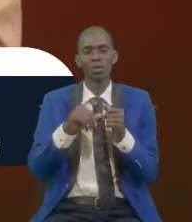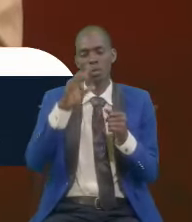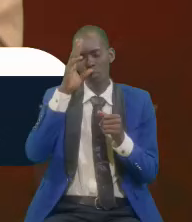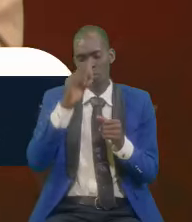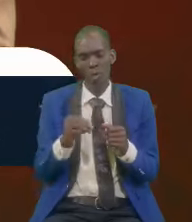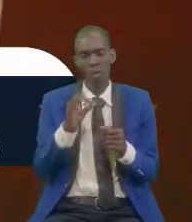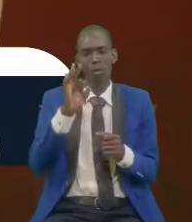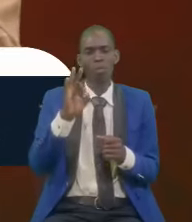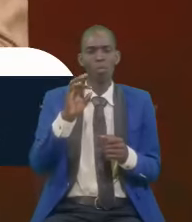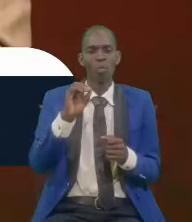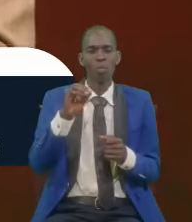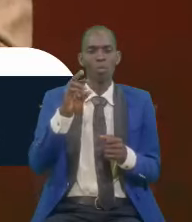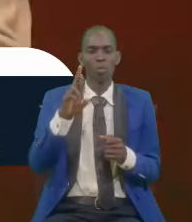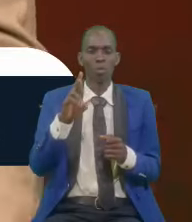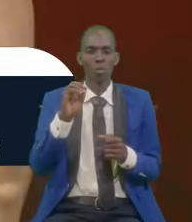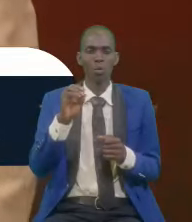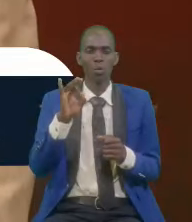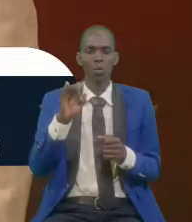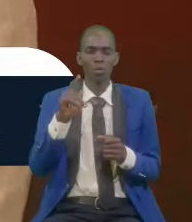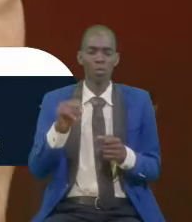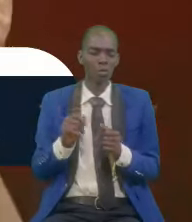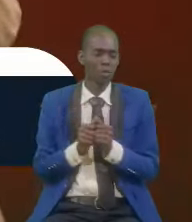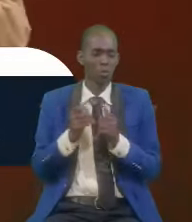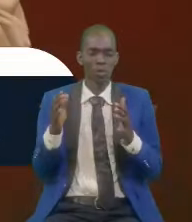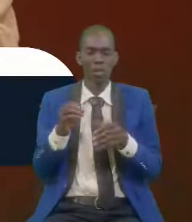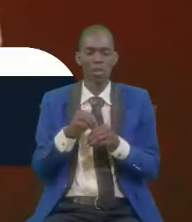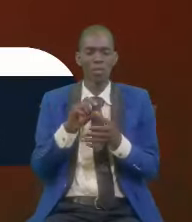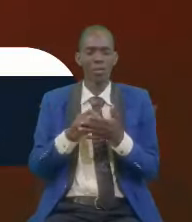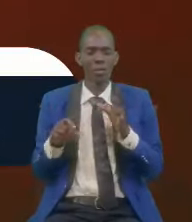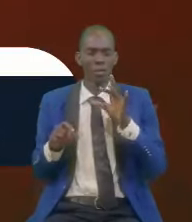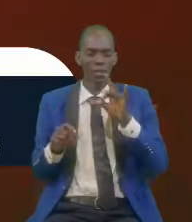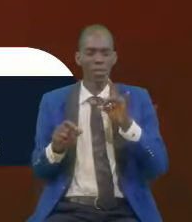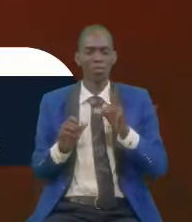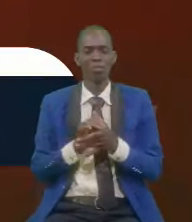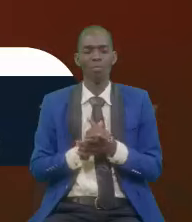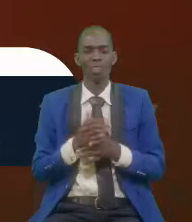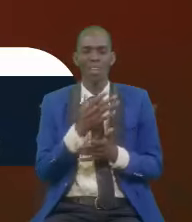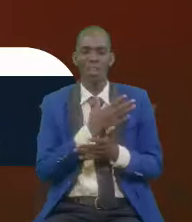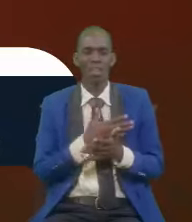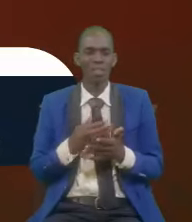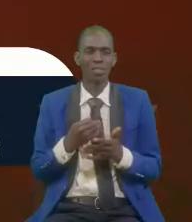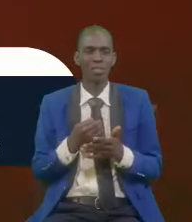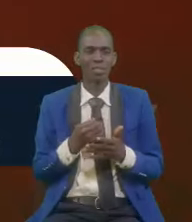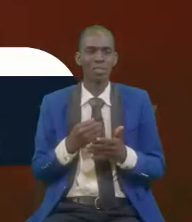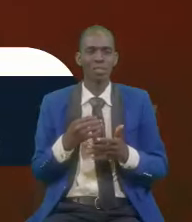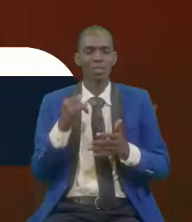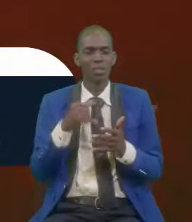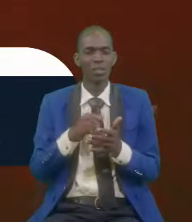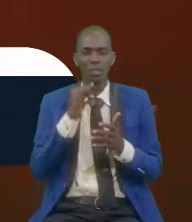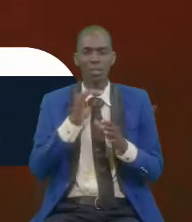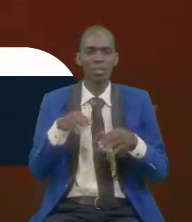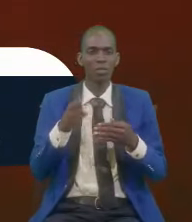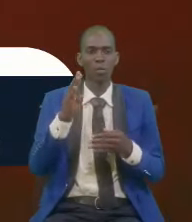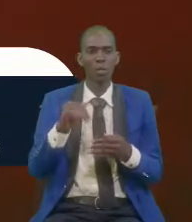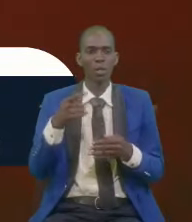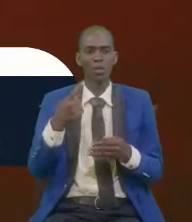every man to profit with us. Verse 8, for to one is given by the Spirit